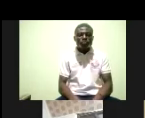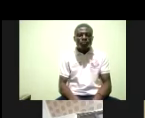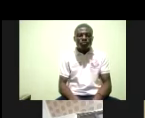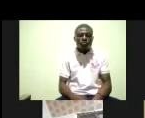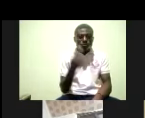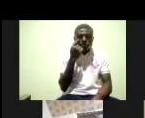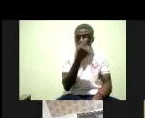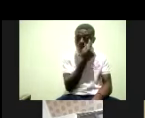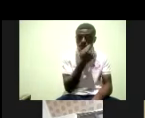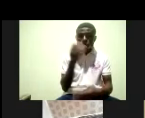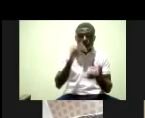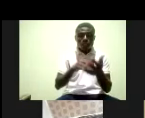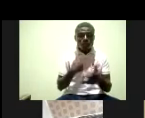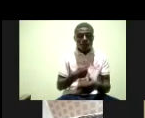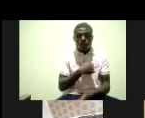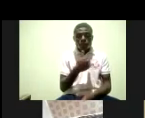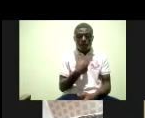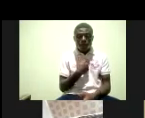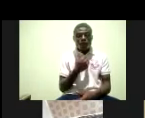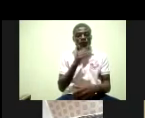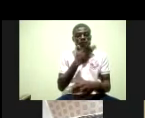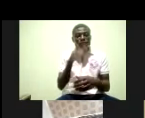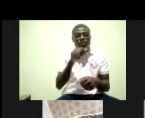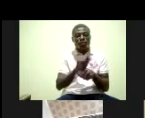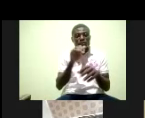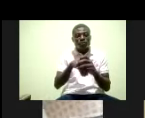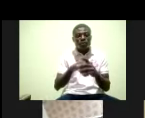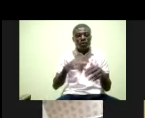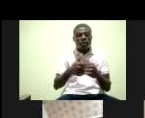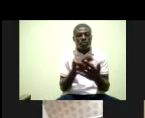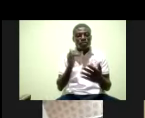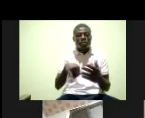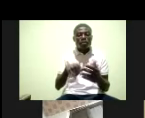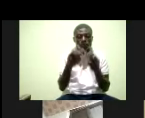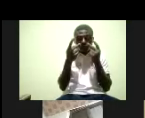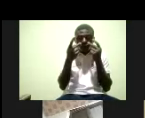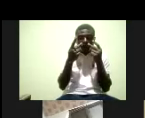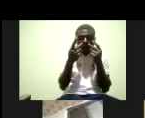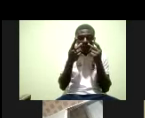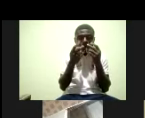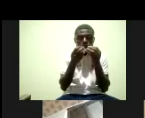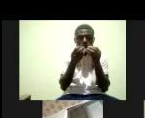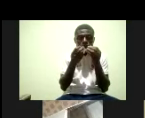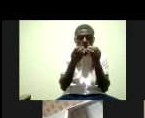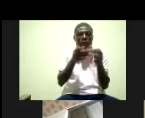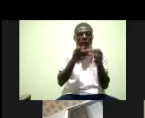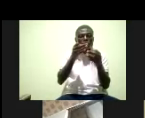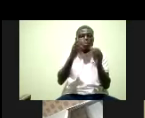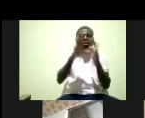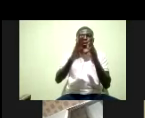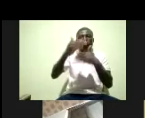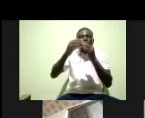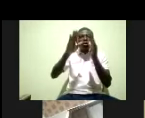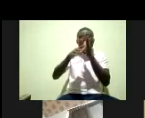So again, visual processing refers to how the visual information is being interpreted and processed by the brain. It's